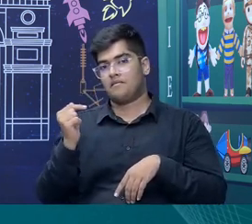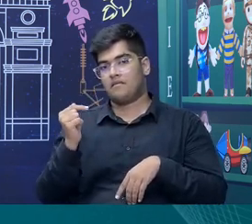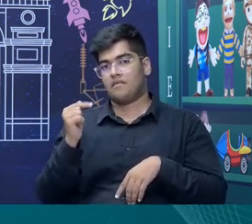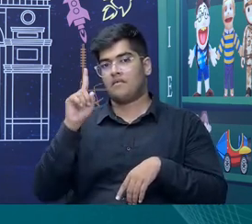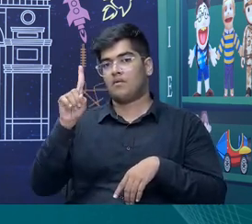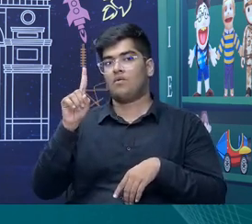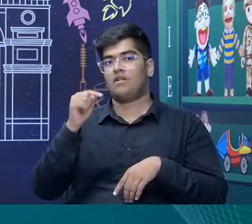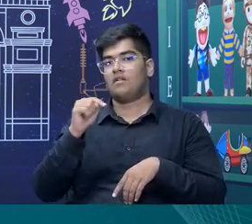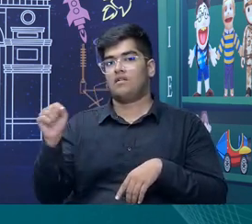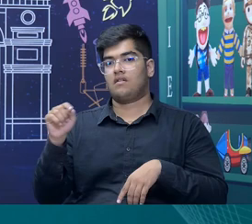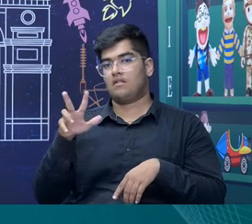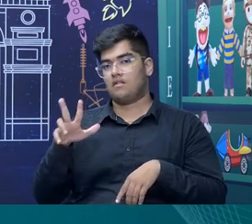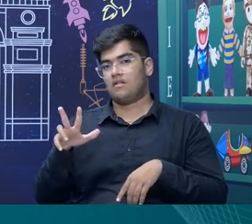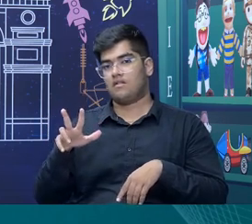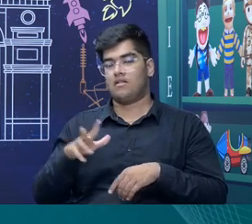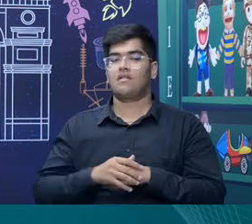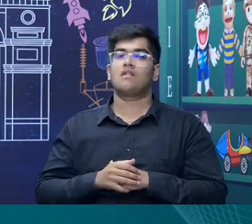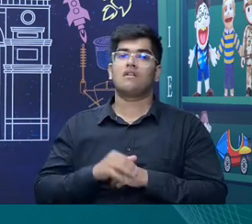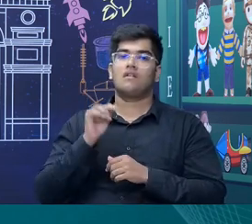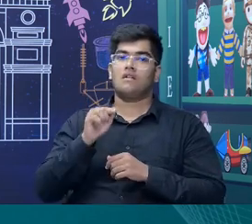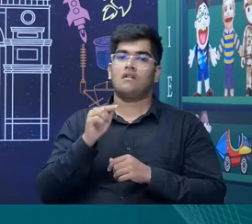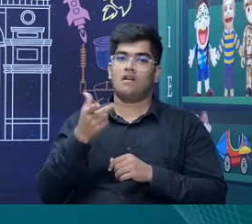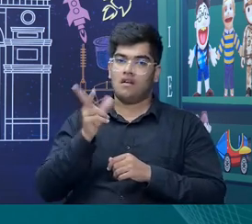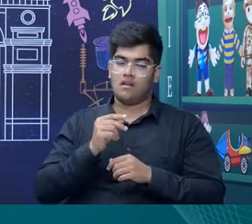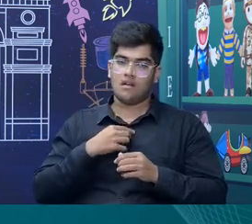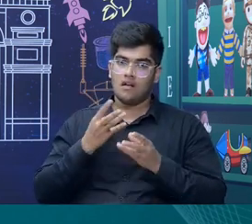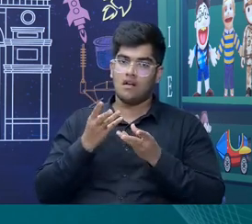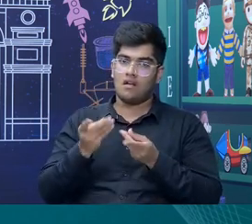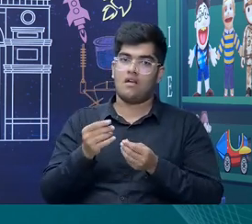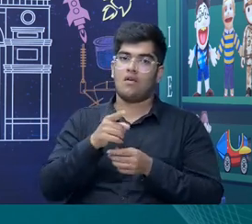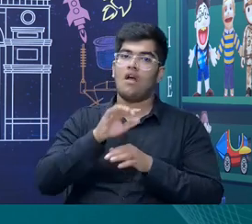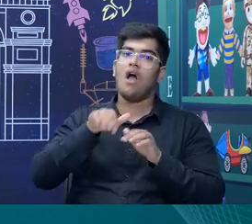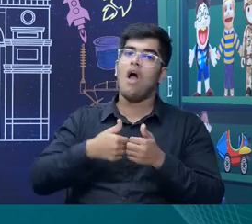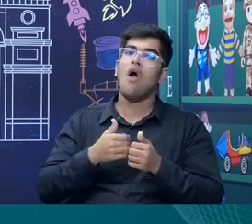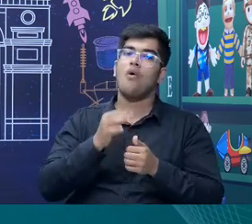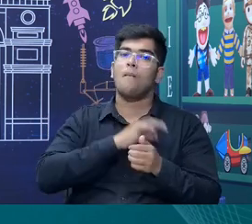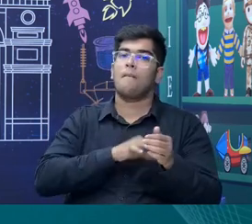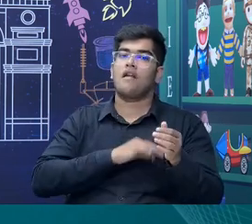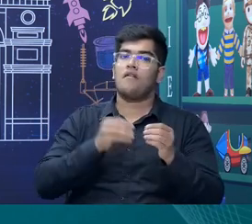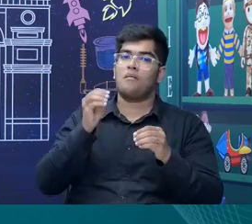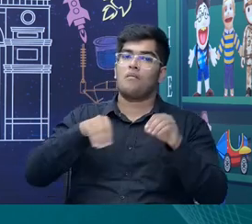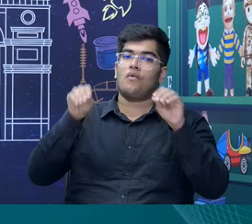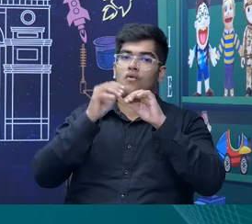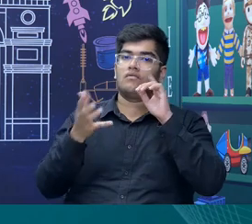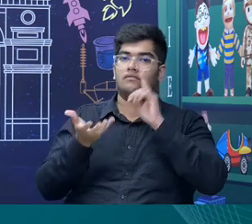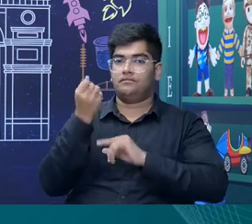1 by 8 like this we will calculate the gaining ratio